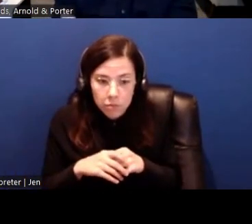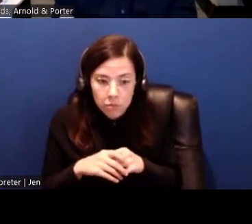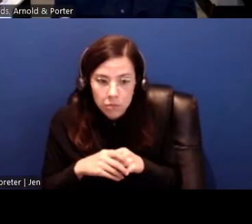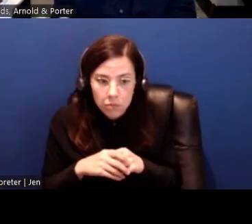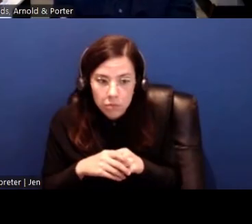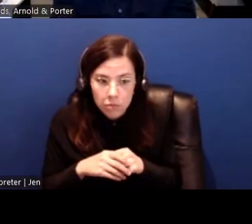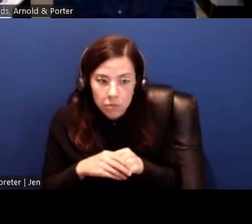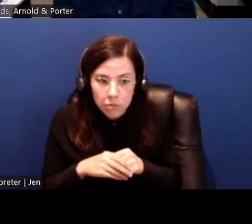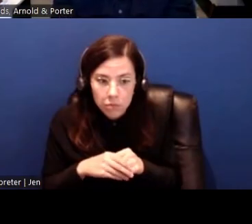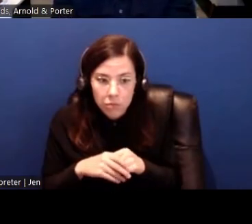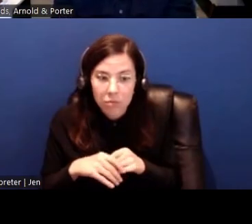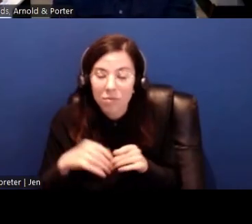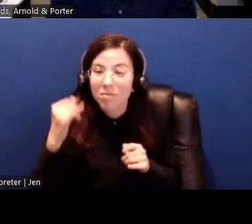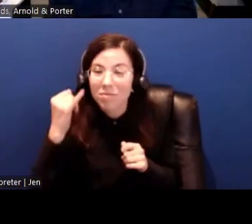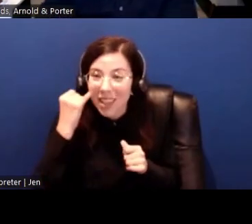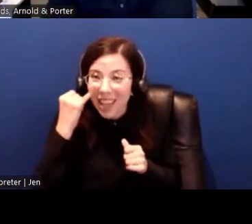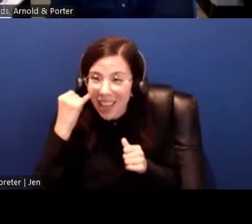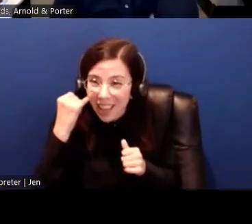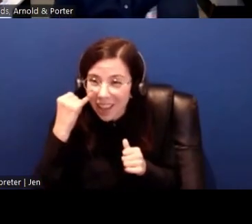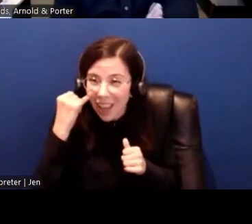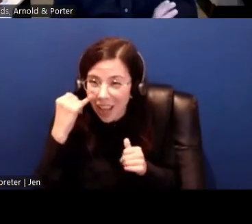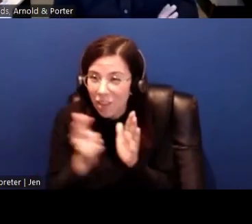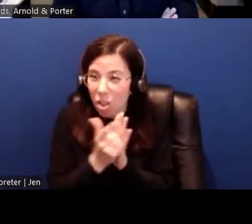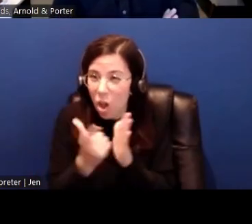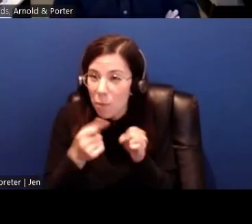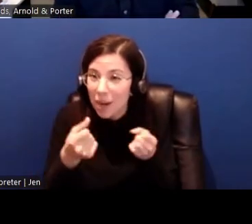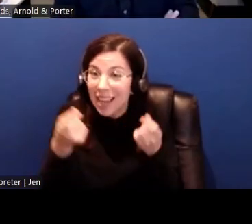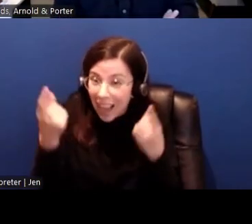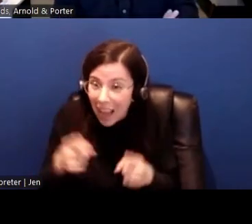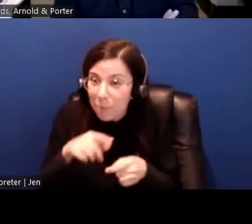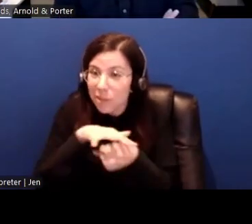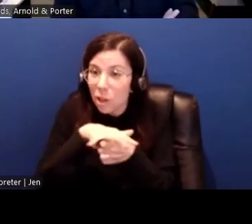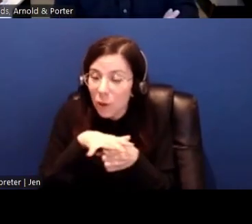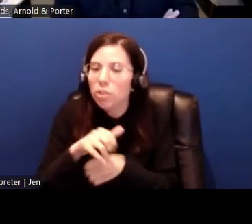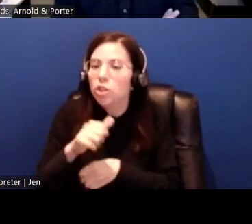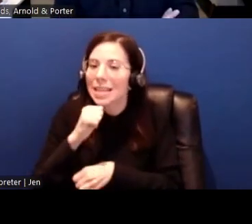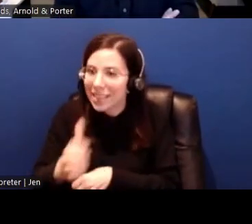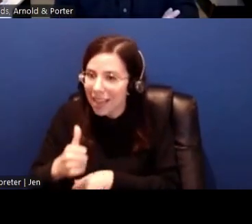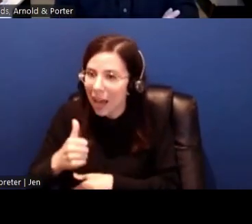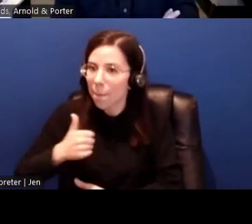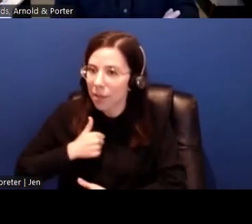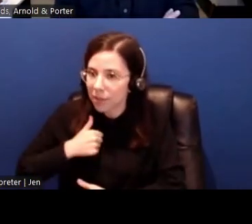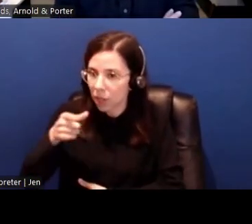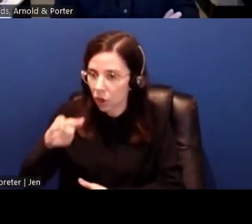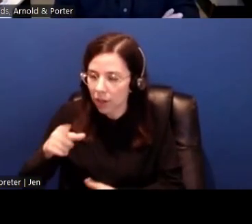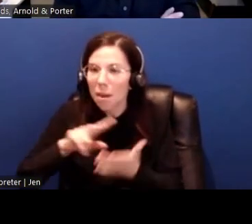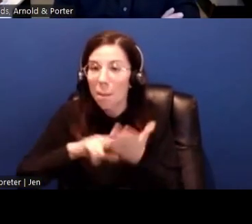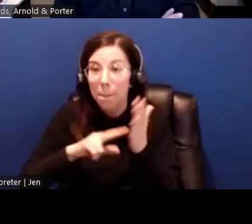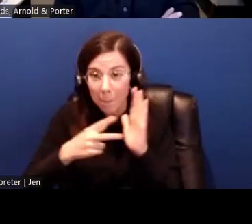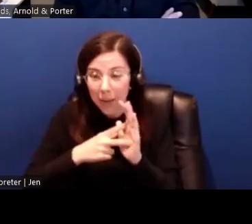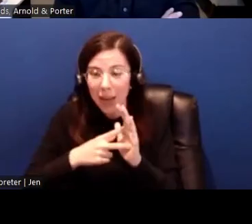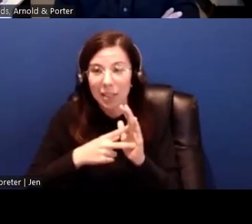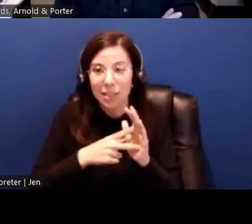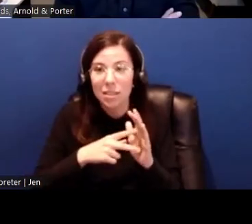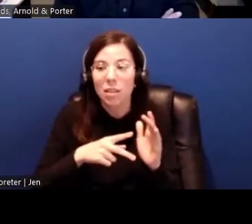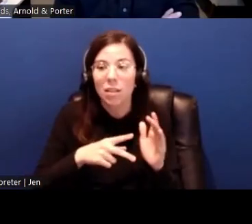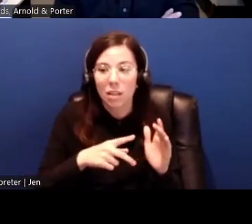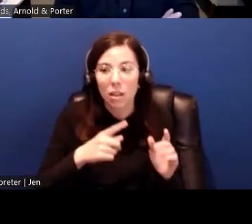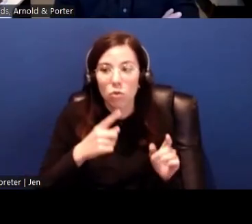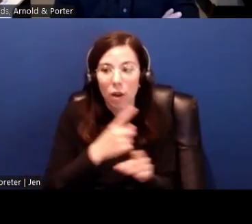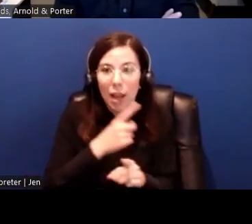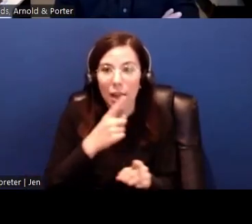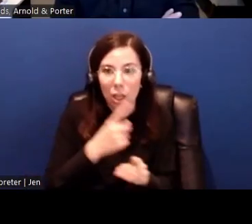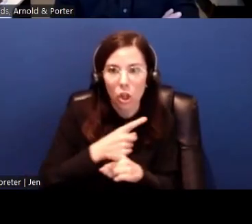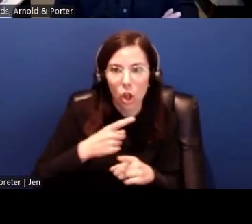offense occurs in a civilian location, and then therefore there is a civilian authority that could be involved, a victim has